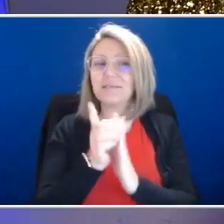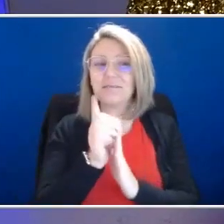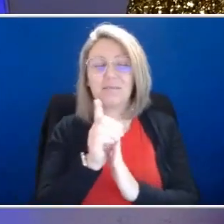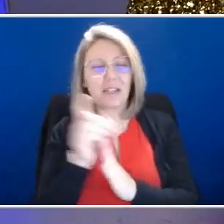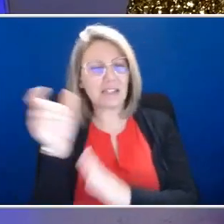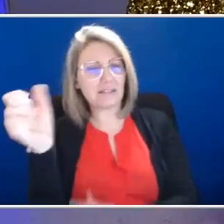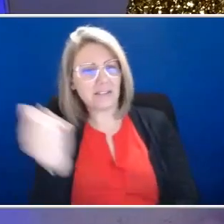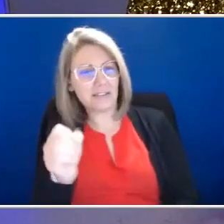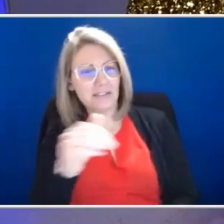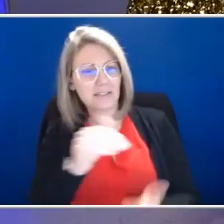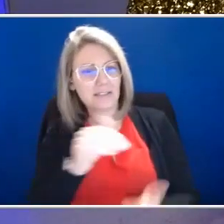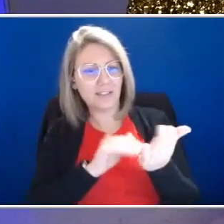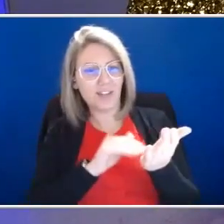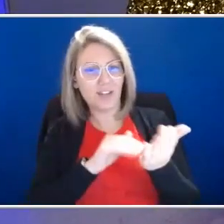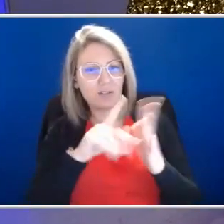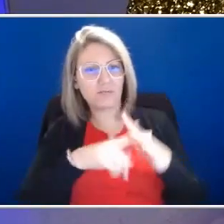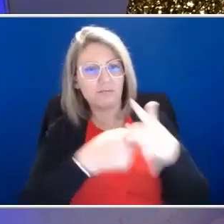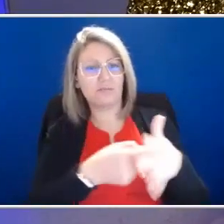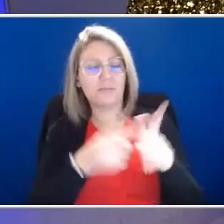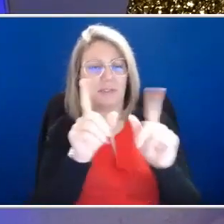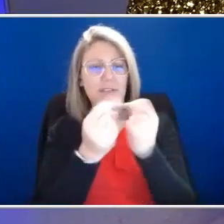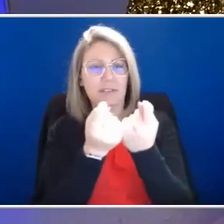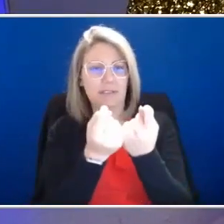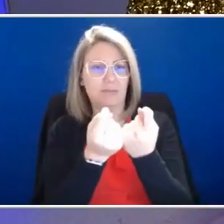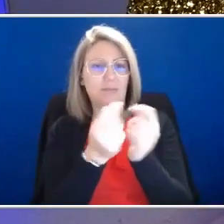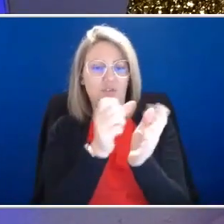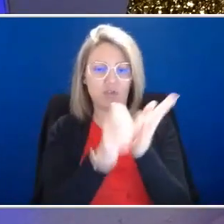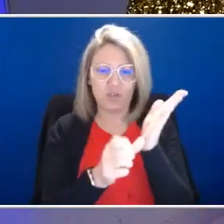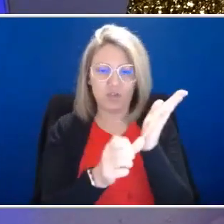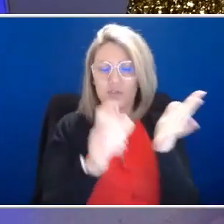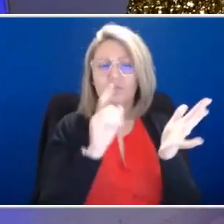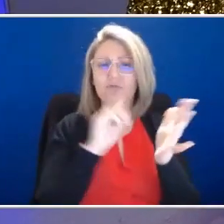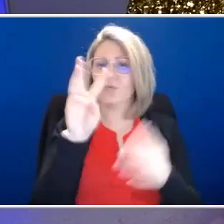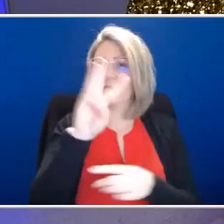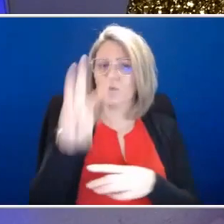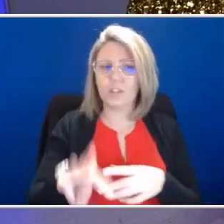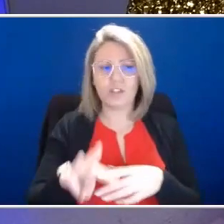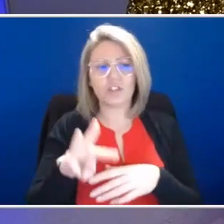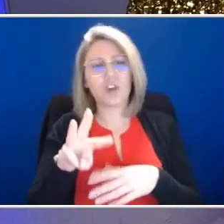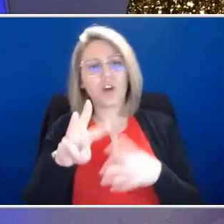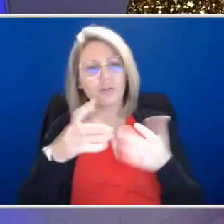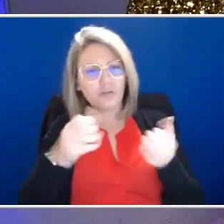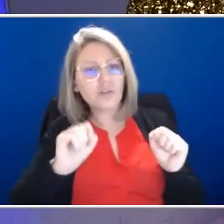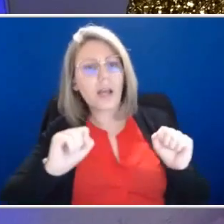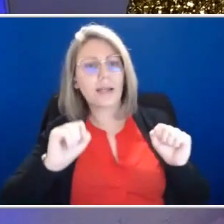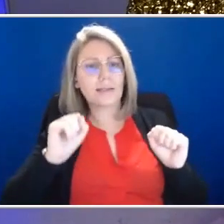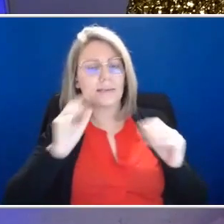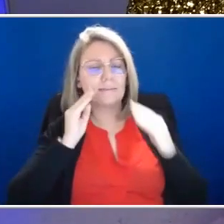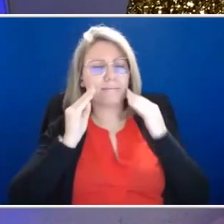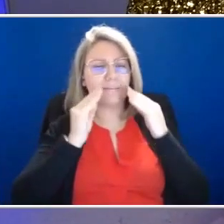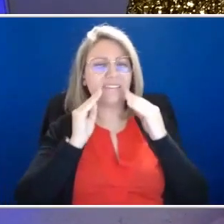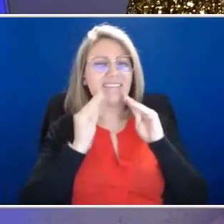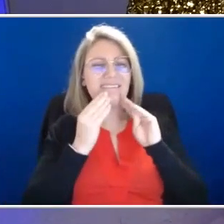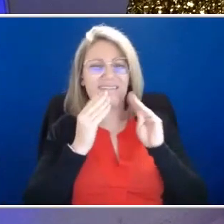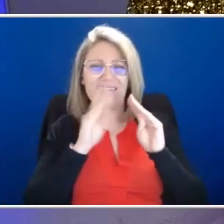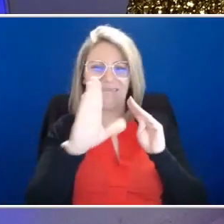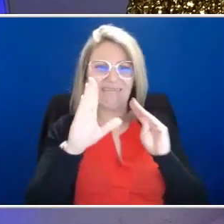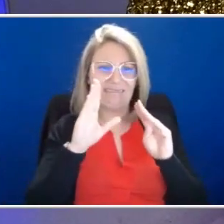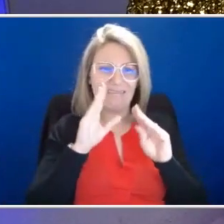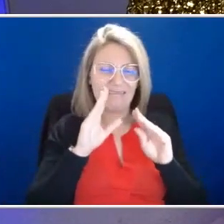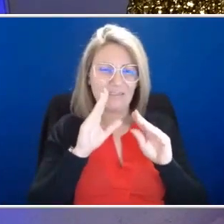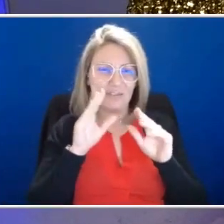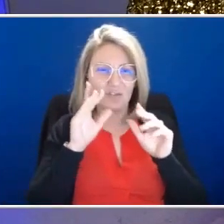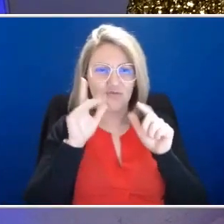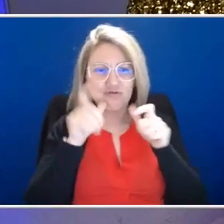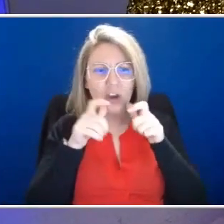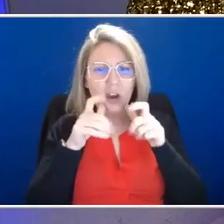it was a team of surgeons in Wichita who tried the first steps to try to reconstruct Kyle's jaw, but there were some problems after that first attempt. Can you talk